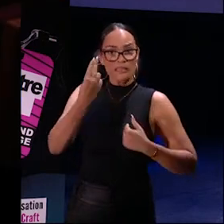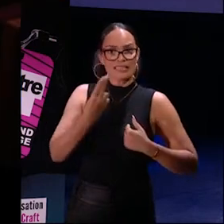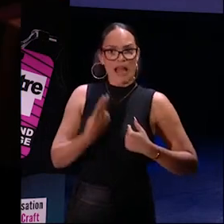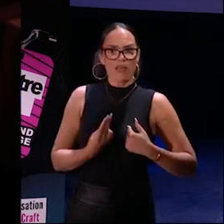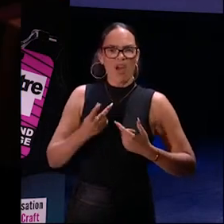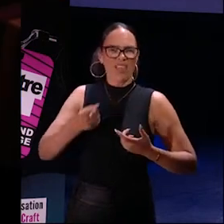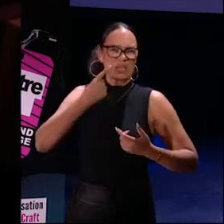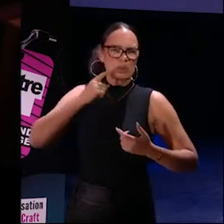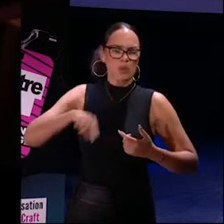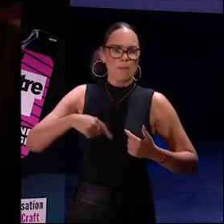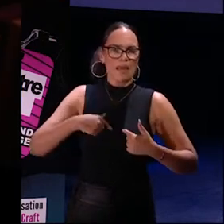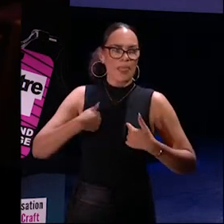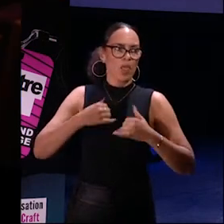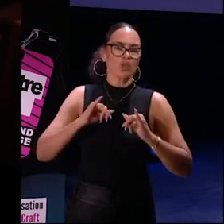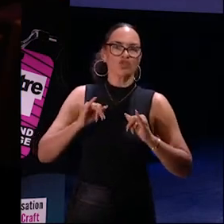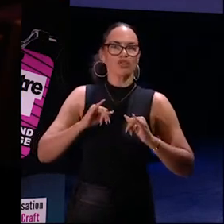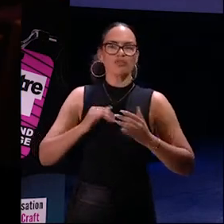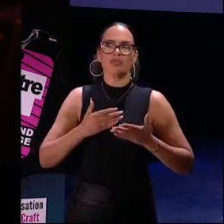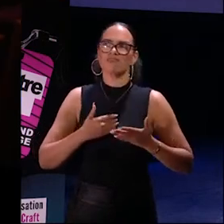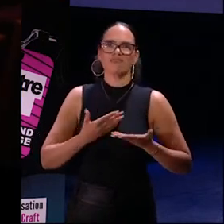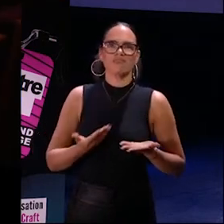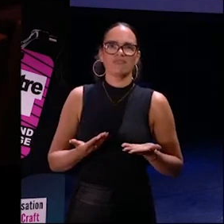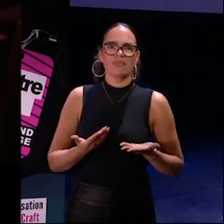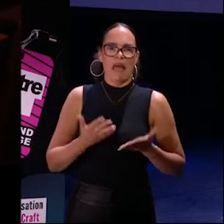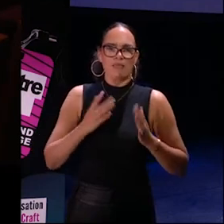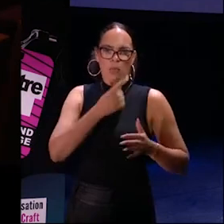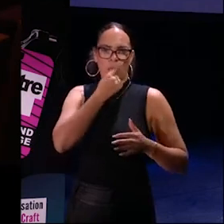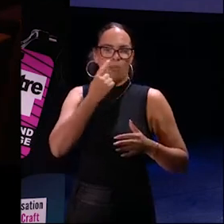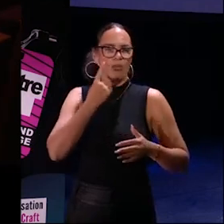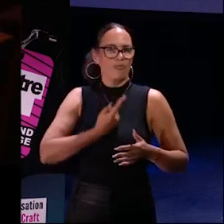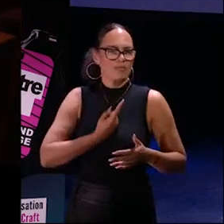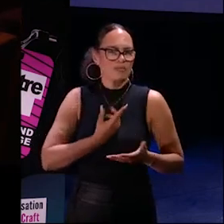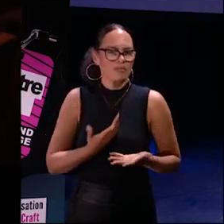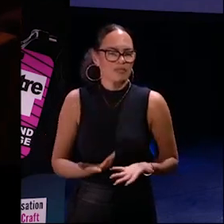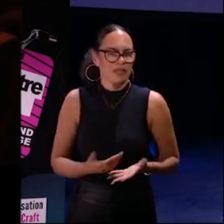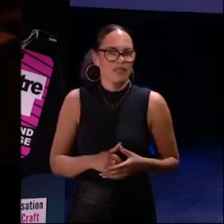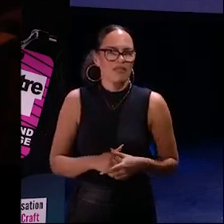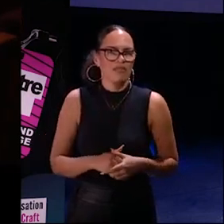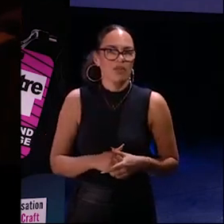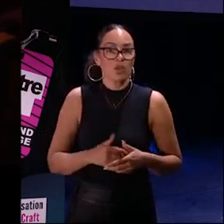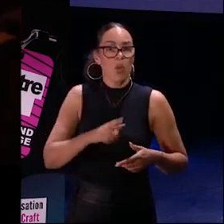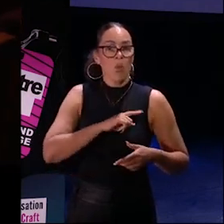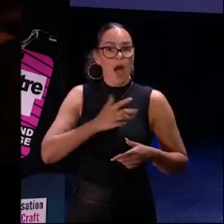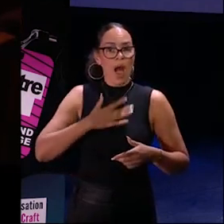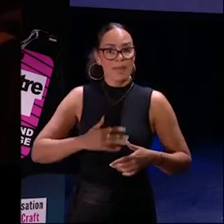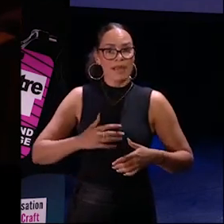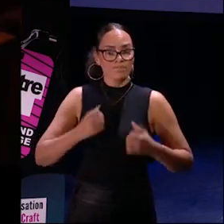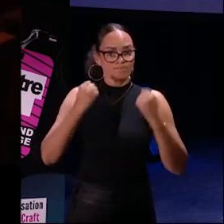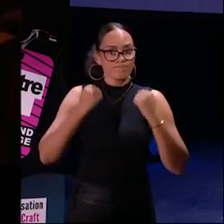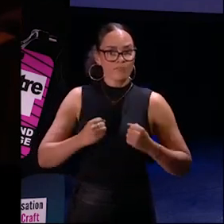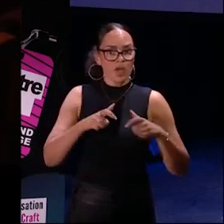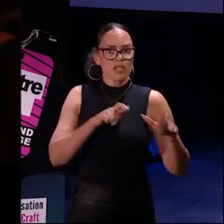and I feel like I'm not going to be taken seriously as a designer if I start talking about sustainability until my practice